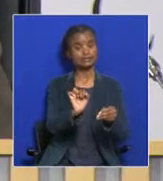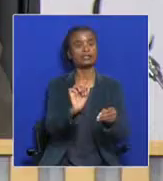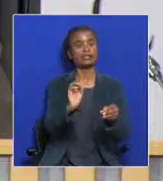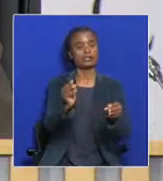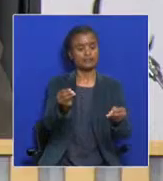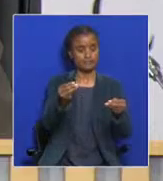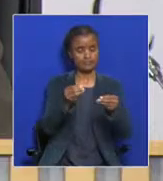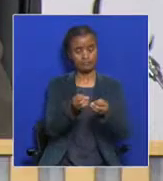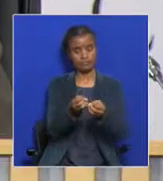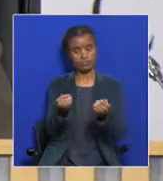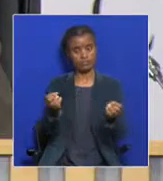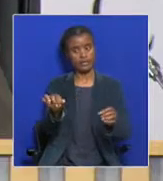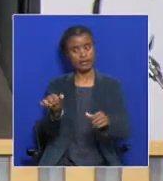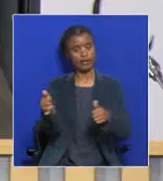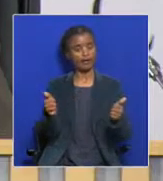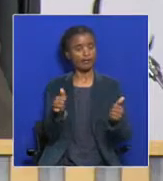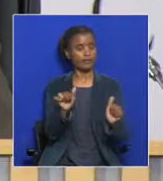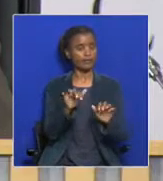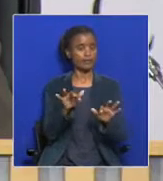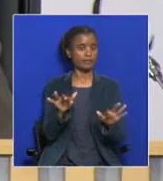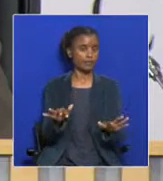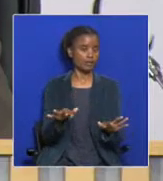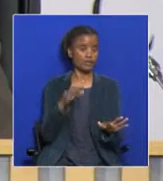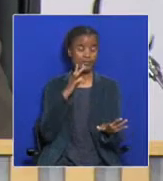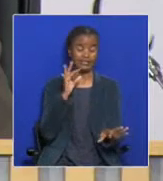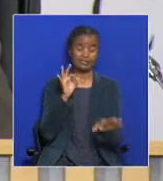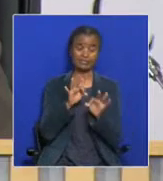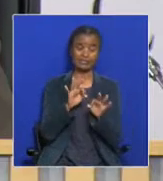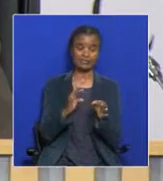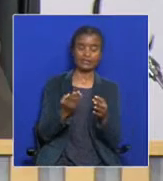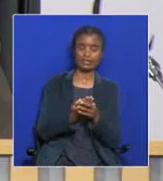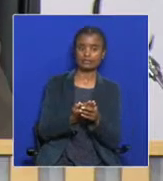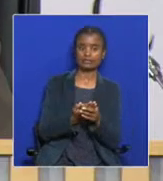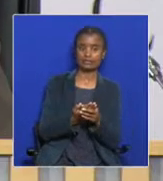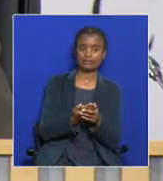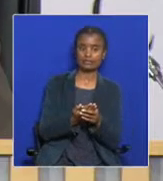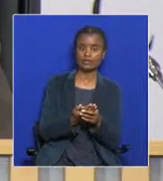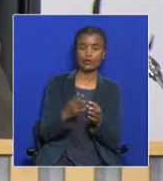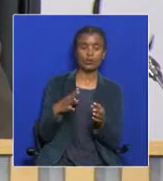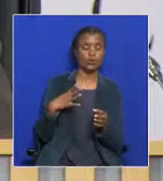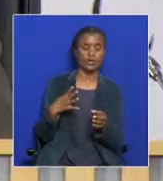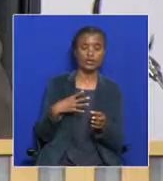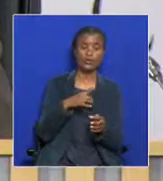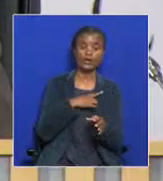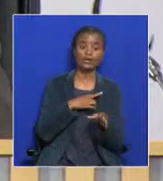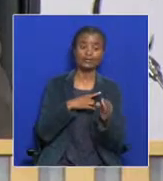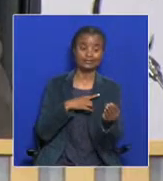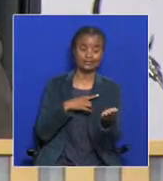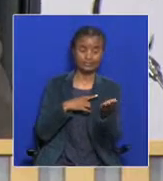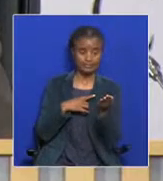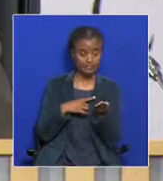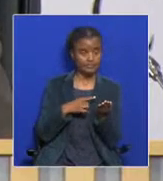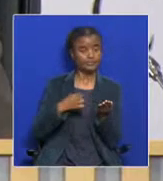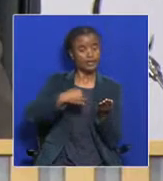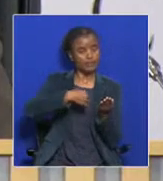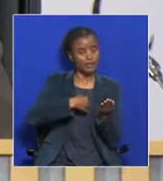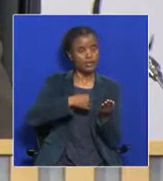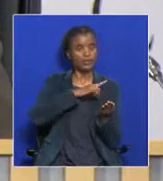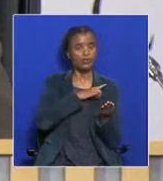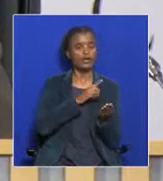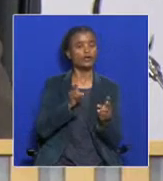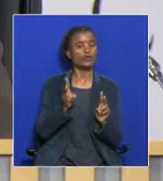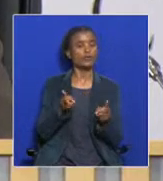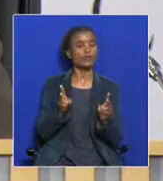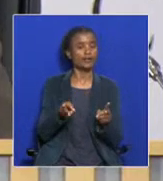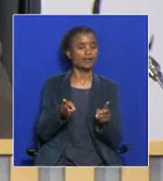it wasn't this specific case. And the reason that this had come to me is generally the norm that where a member is involved